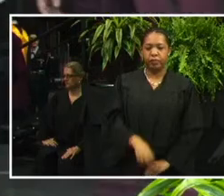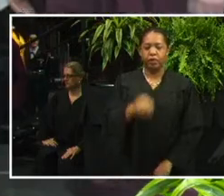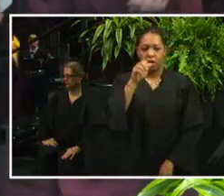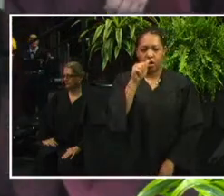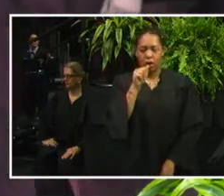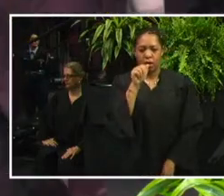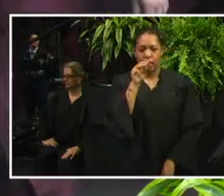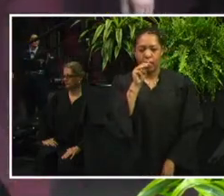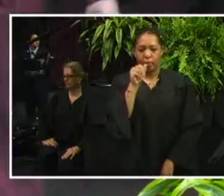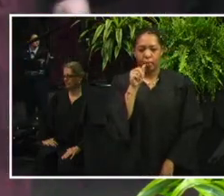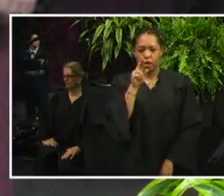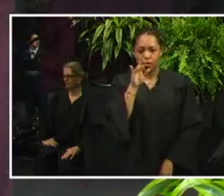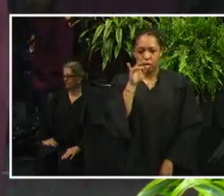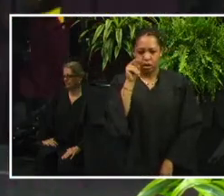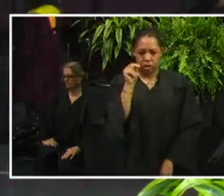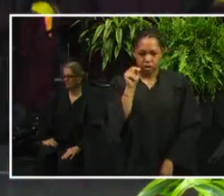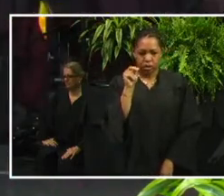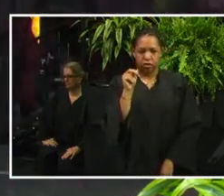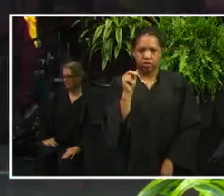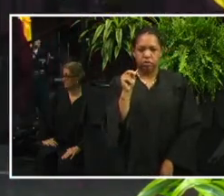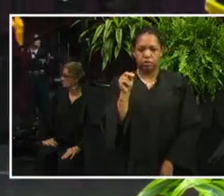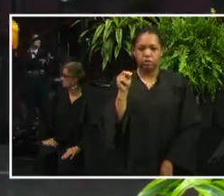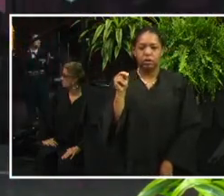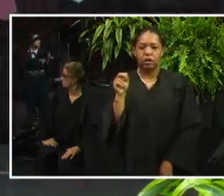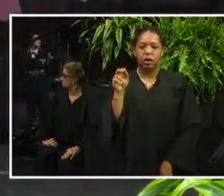Amarion Latravius Horstead.